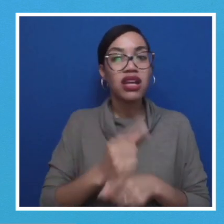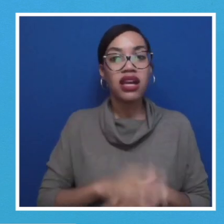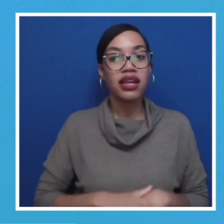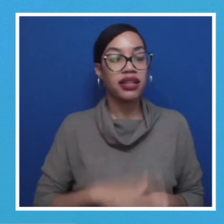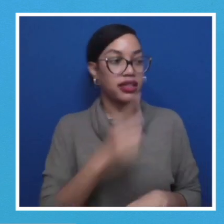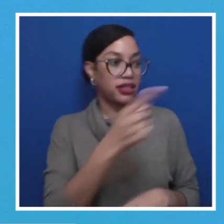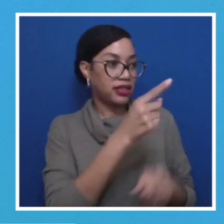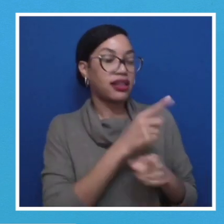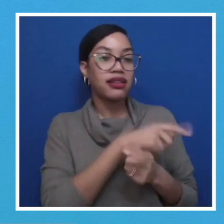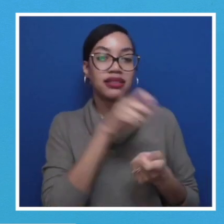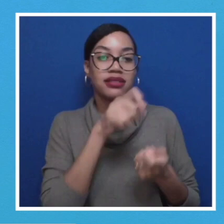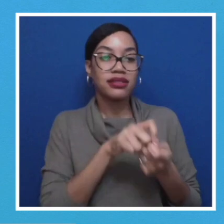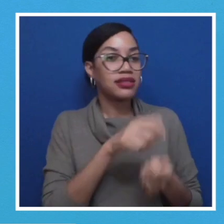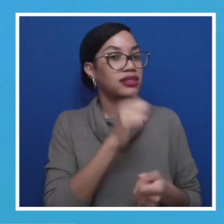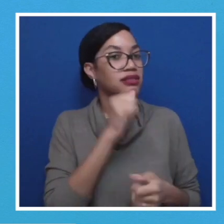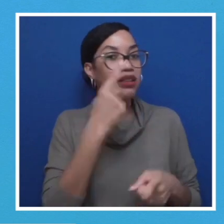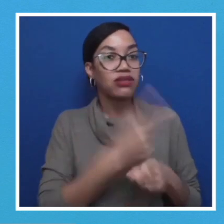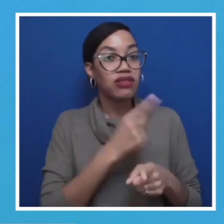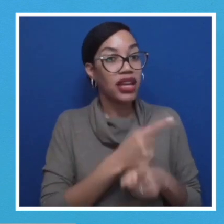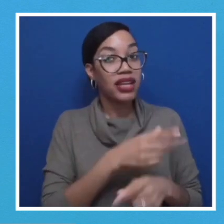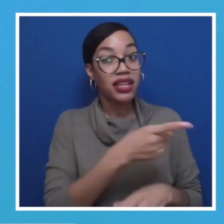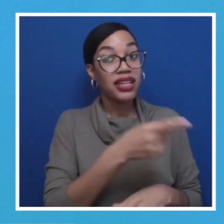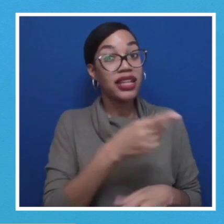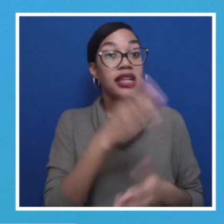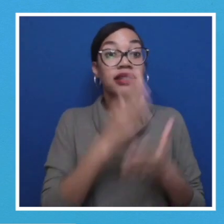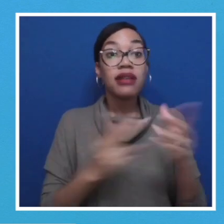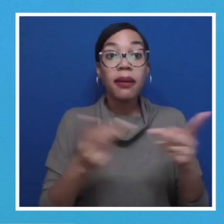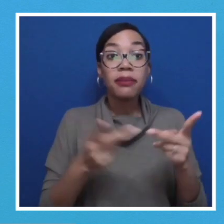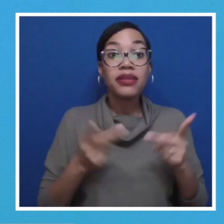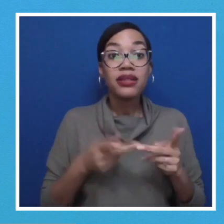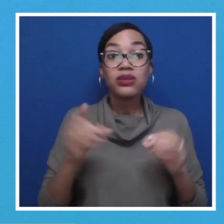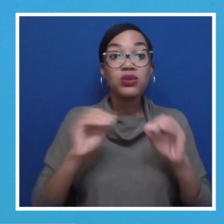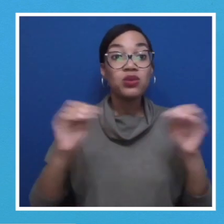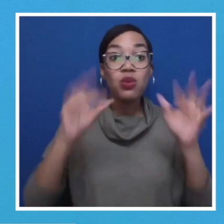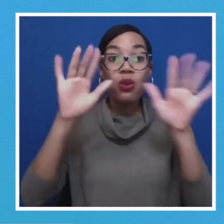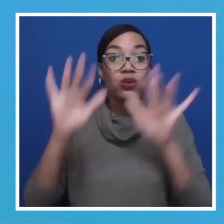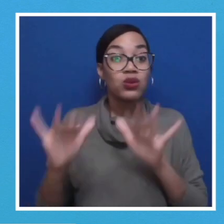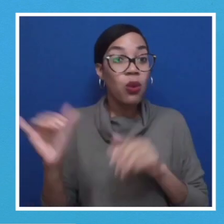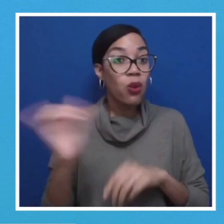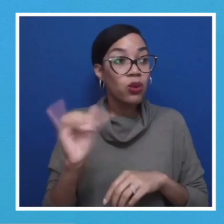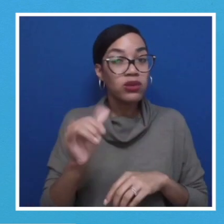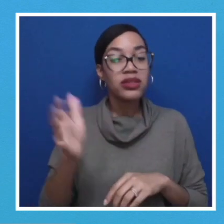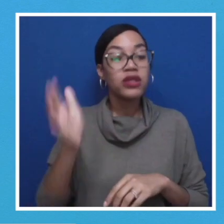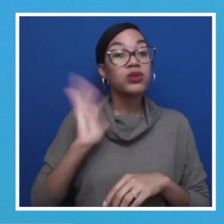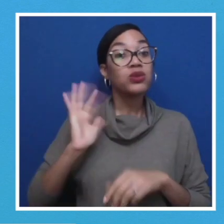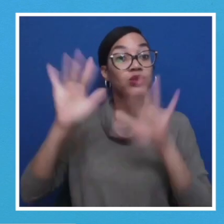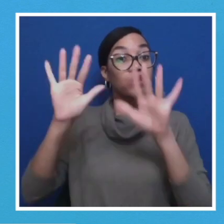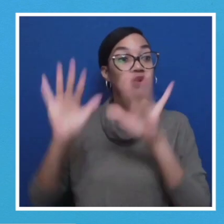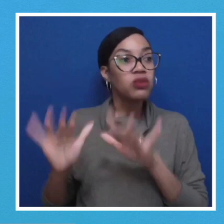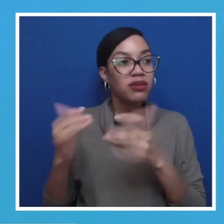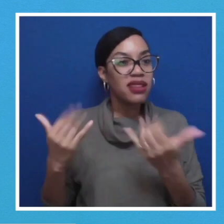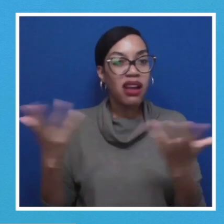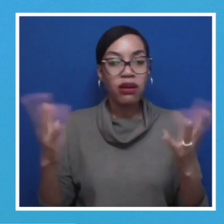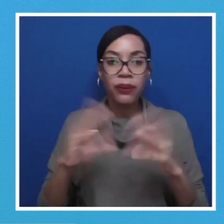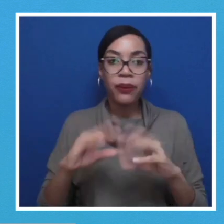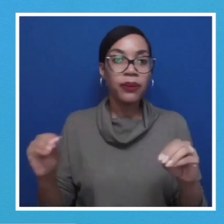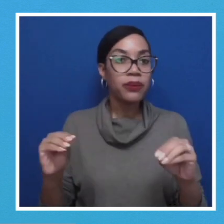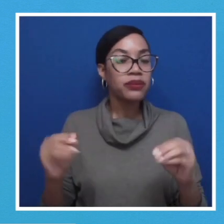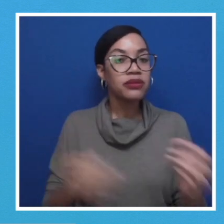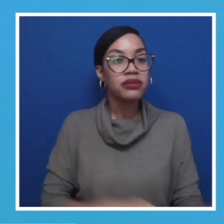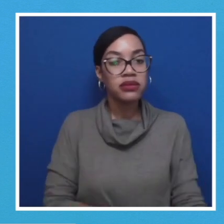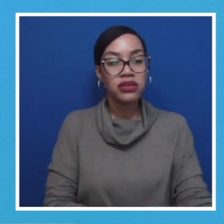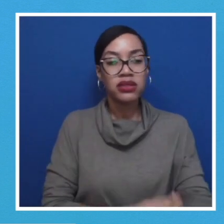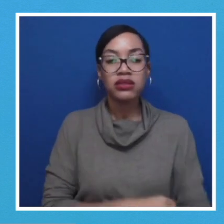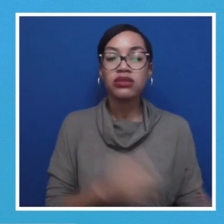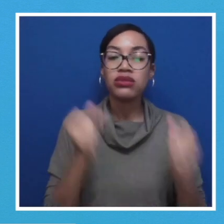water. There's places where it's not snowing, and it used to. There's so much radical change, and I